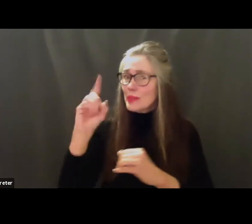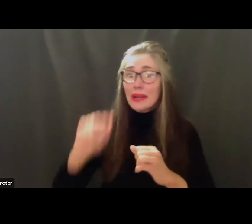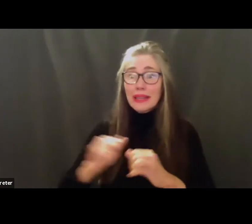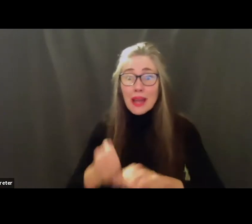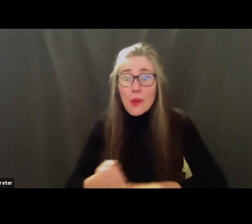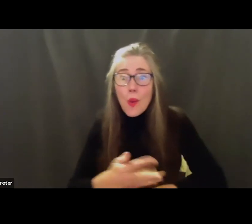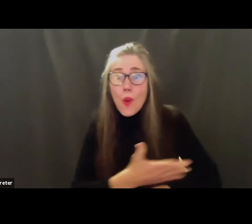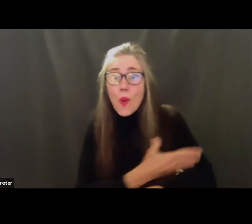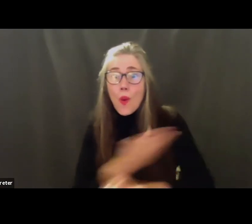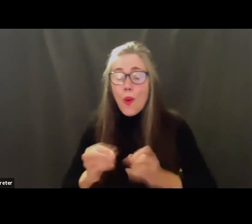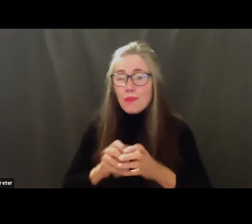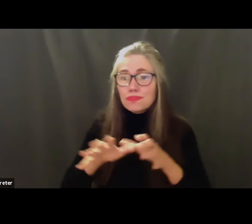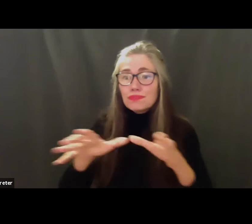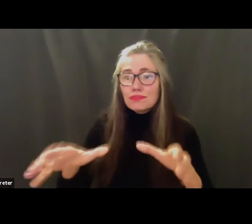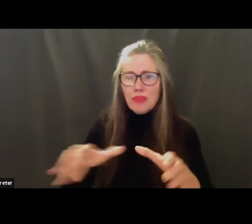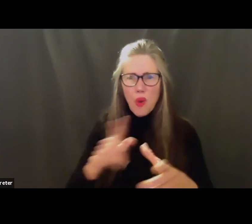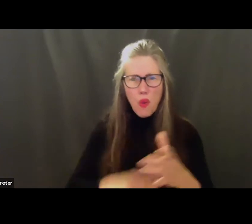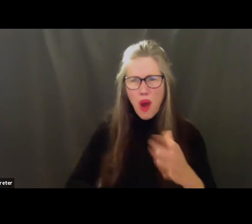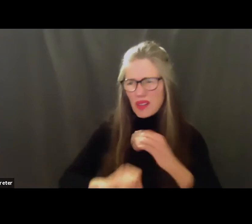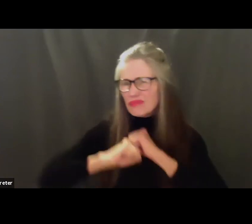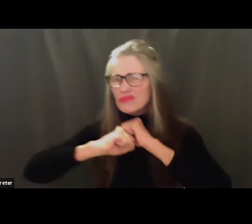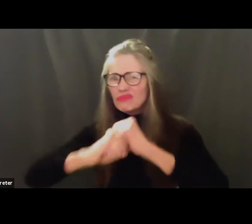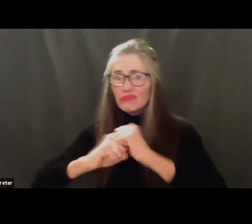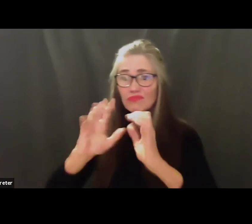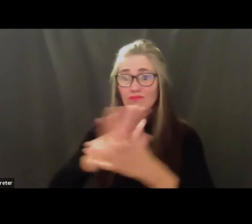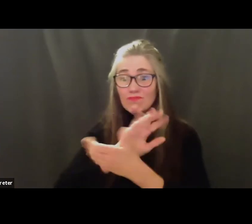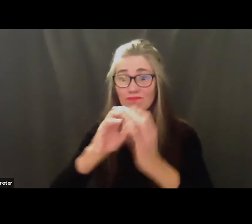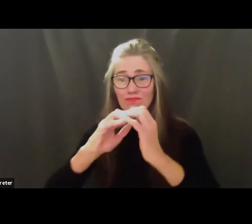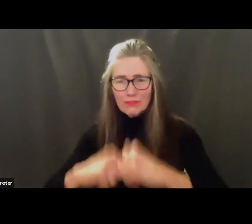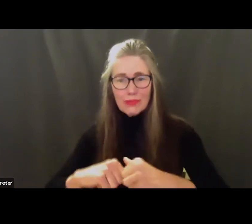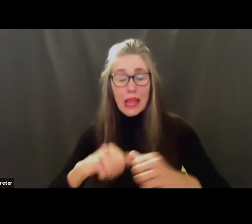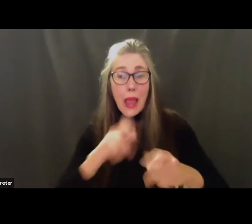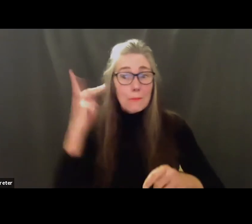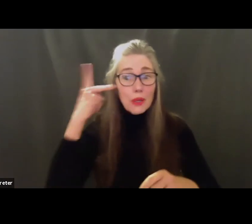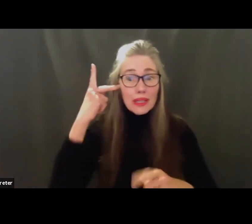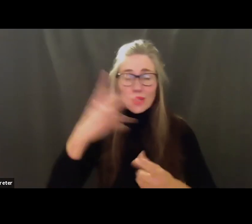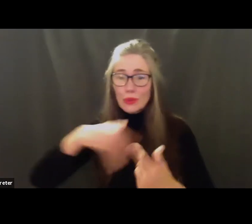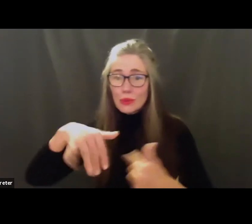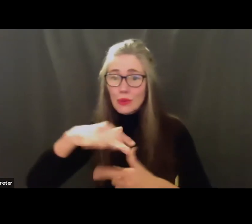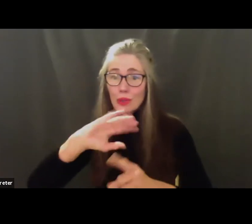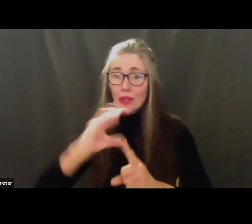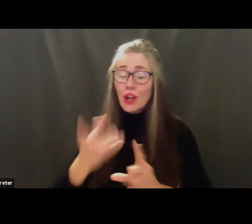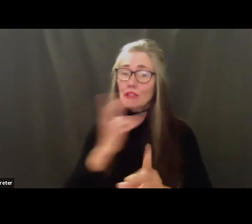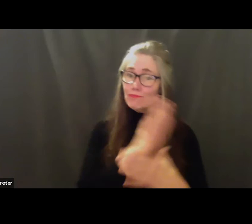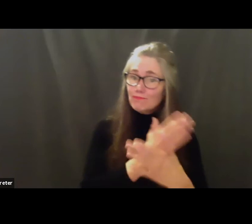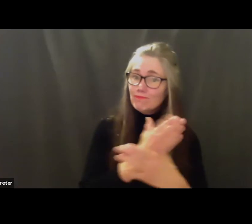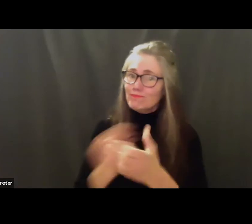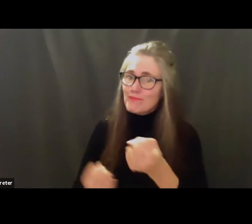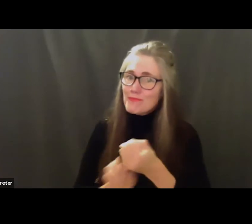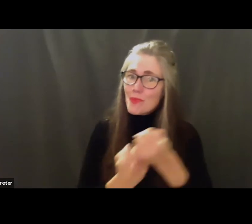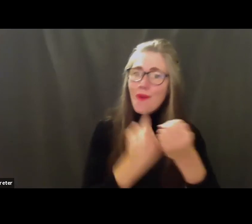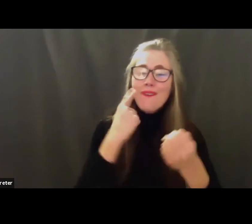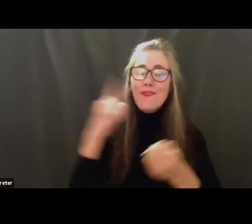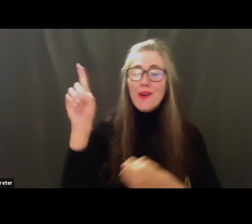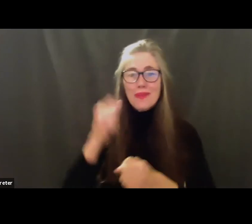flourish, the forces that imperil it, and the political, social, and cultural interventions needed for democracy